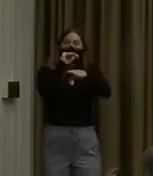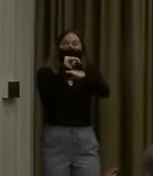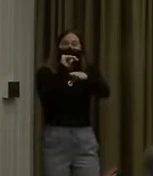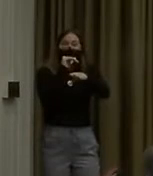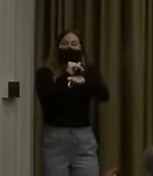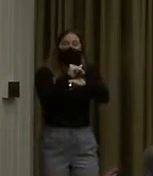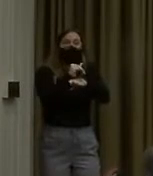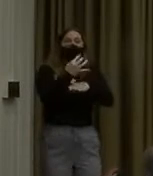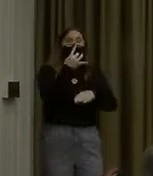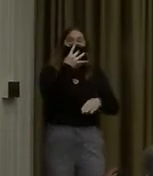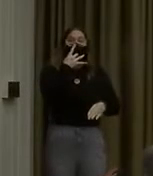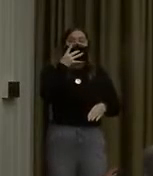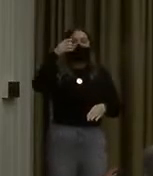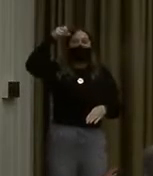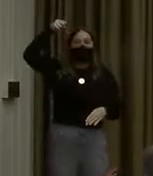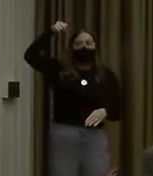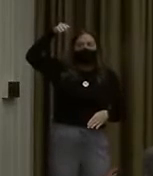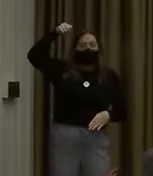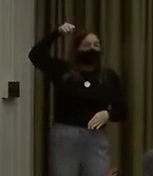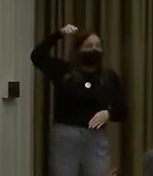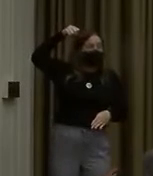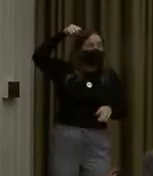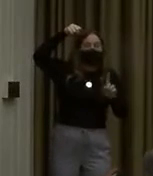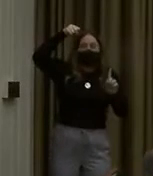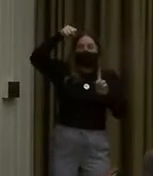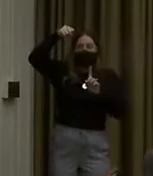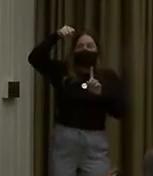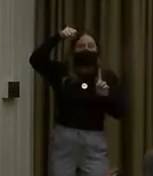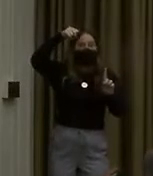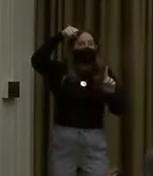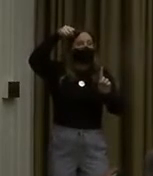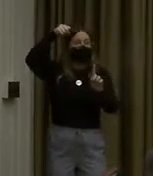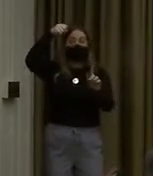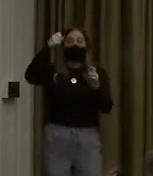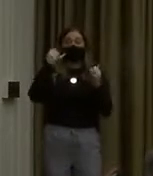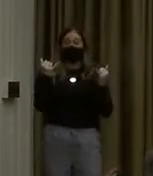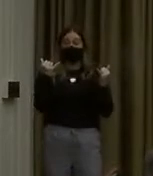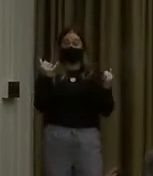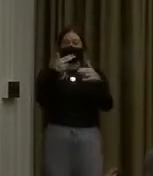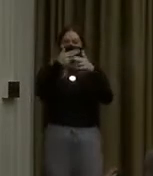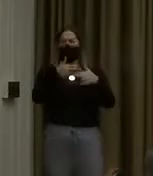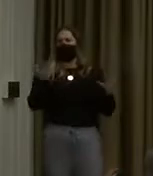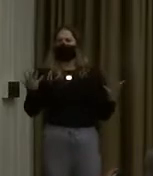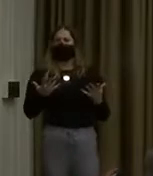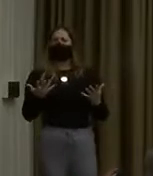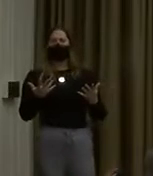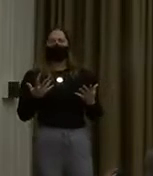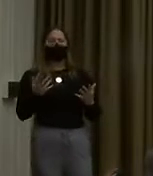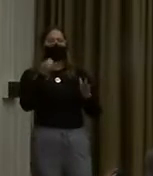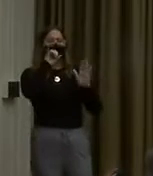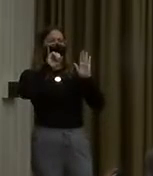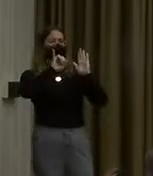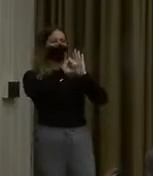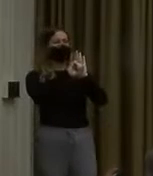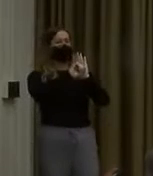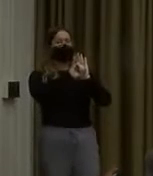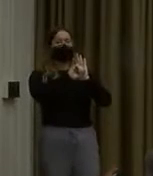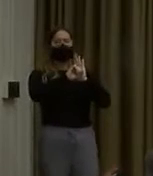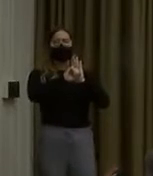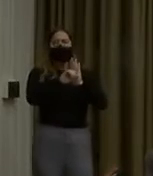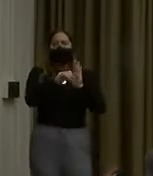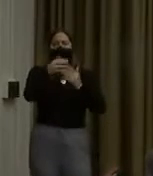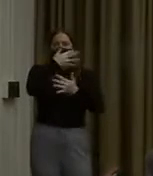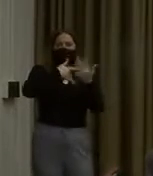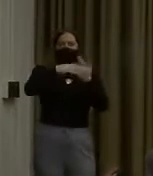a lantern to move about. What do we call these today? We identify these as part of the social determinants of health, but it was